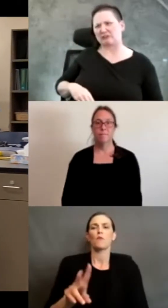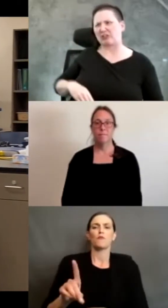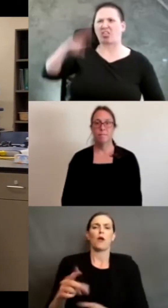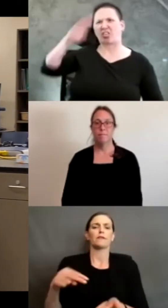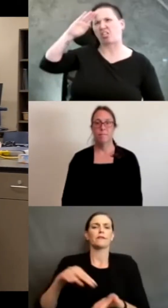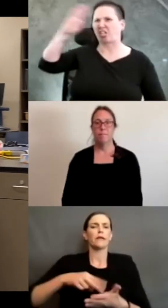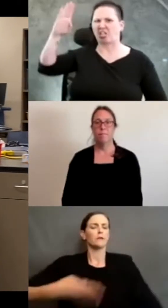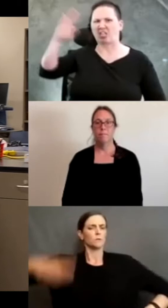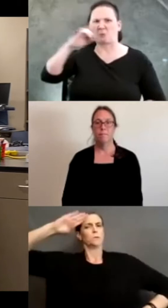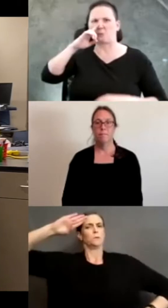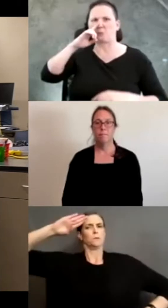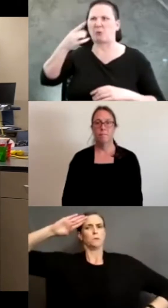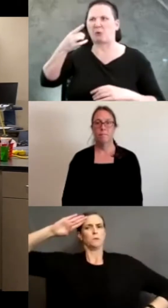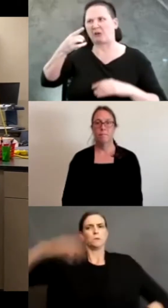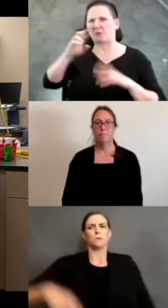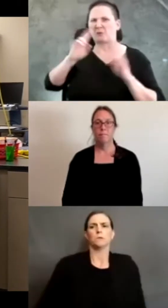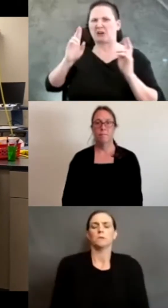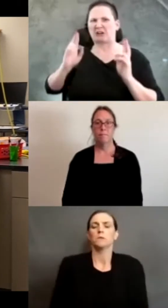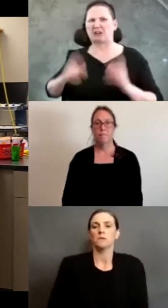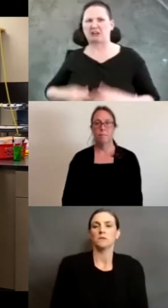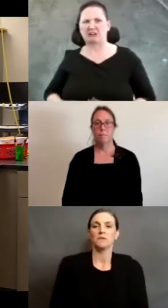Sir, yes, sir.